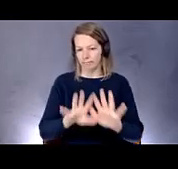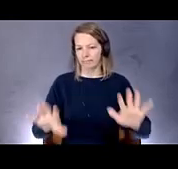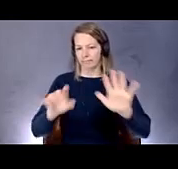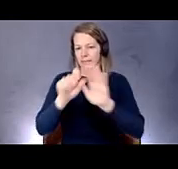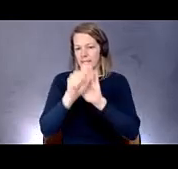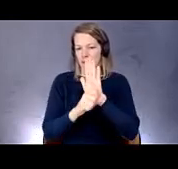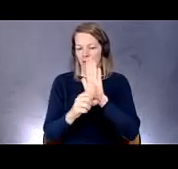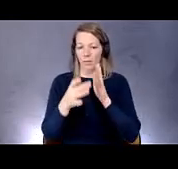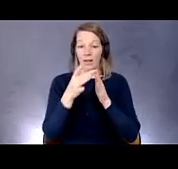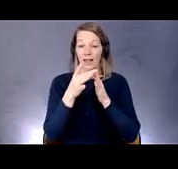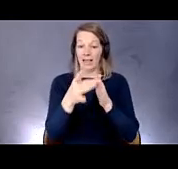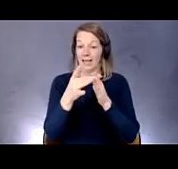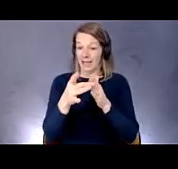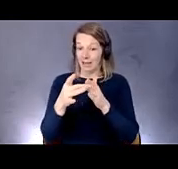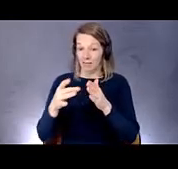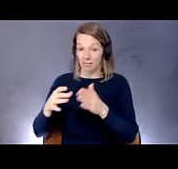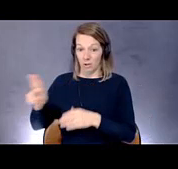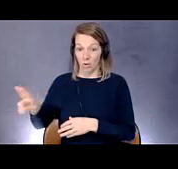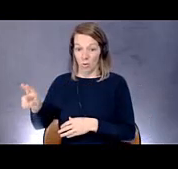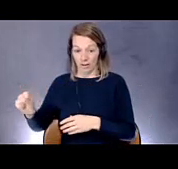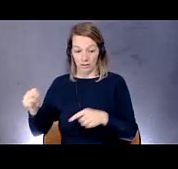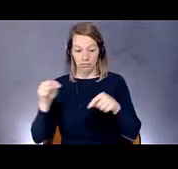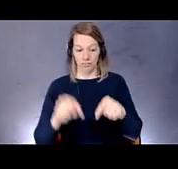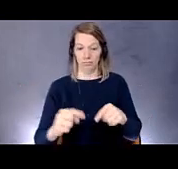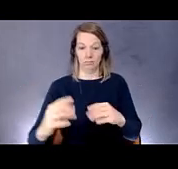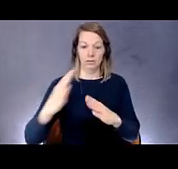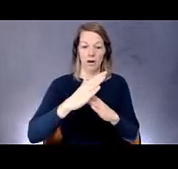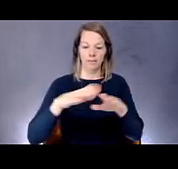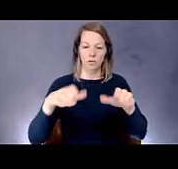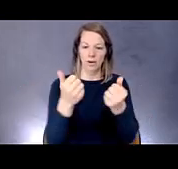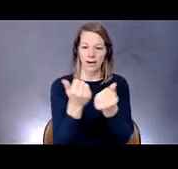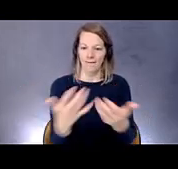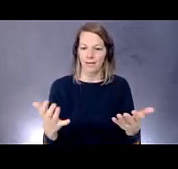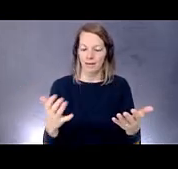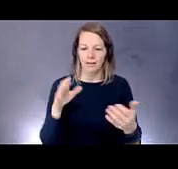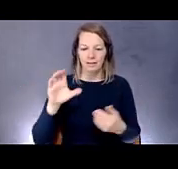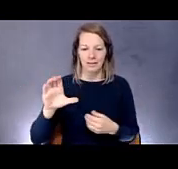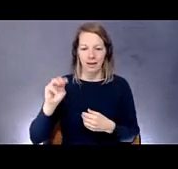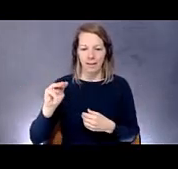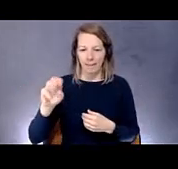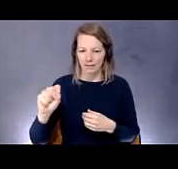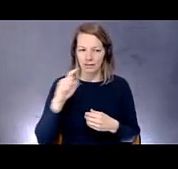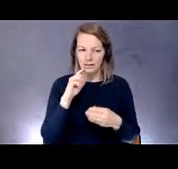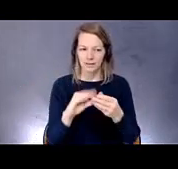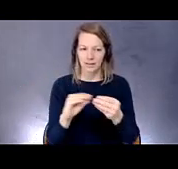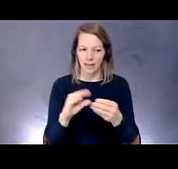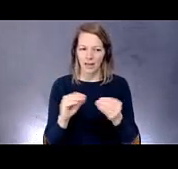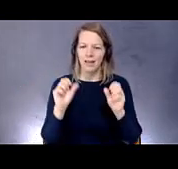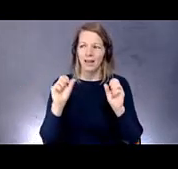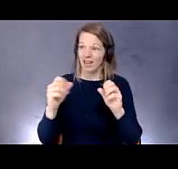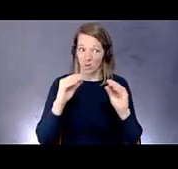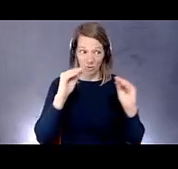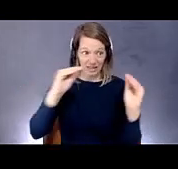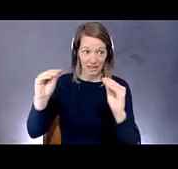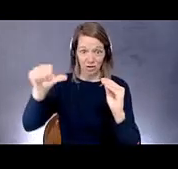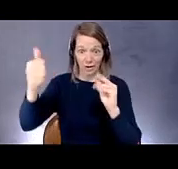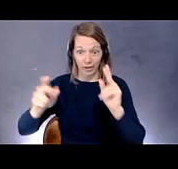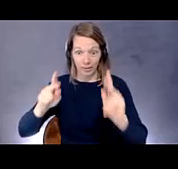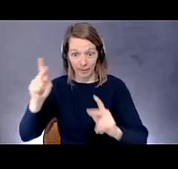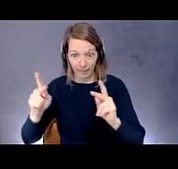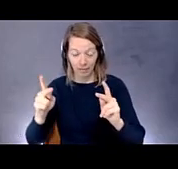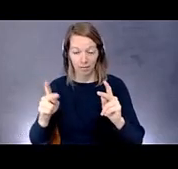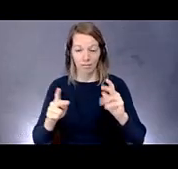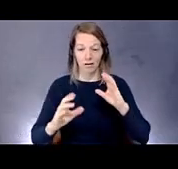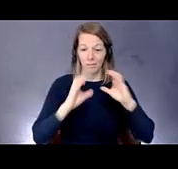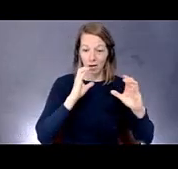actually leading the nation on making sure we're doing everything we can. And CMS is frequently saying, can you teach others how you're doing communication plans?